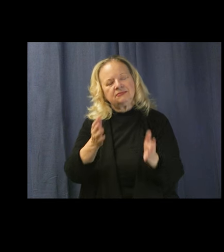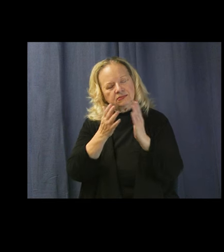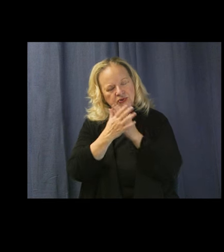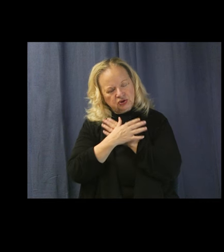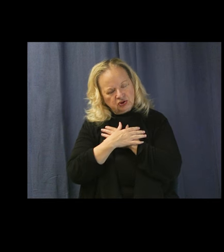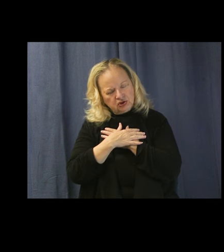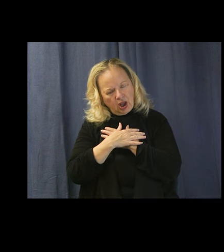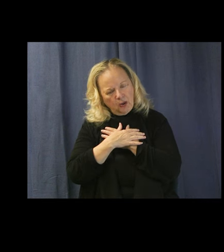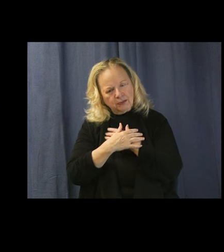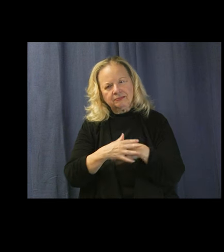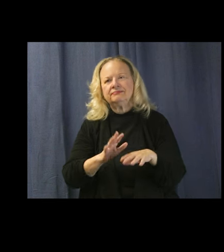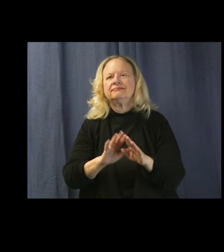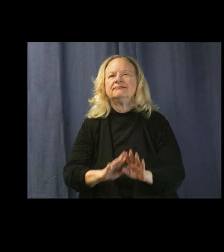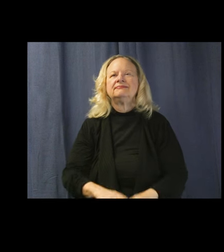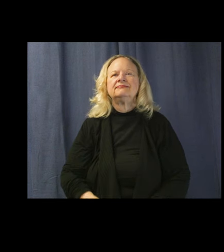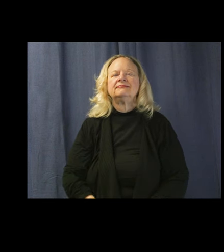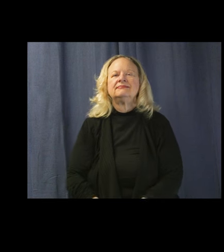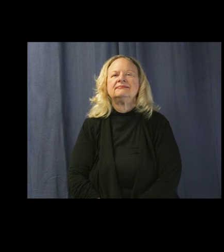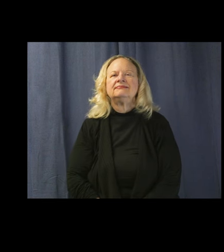All right.